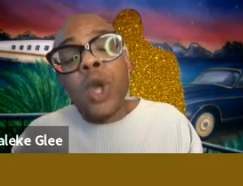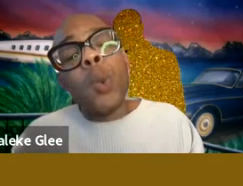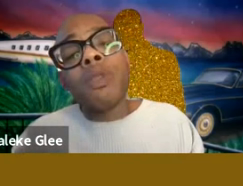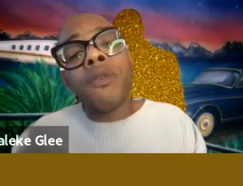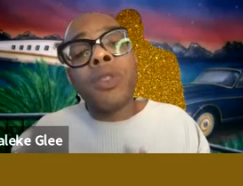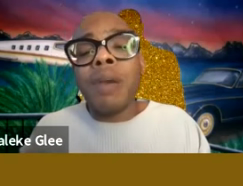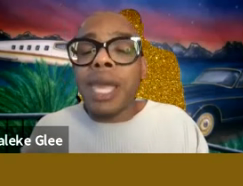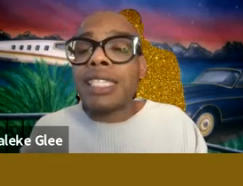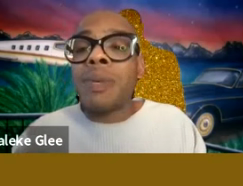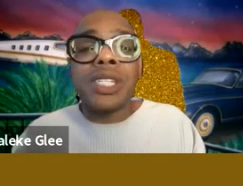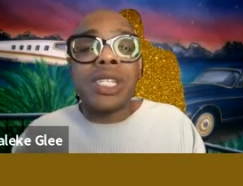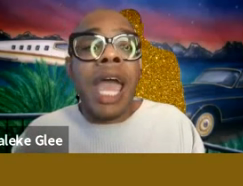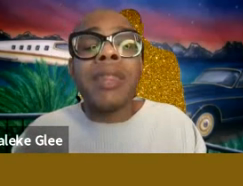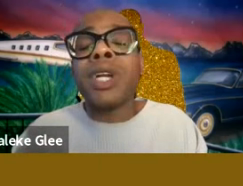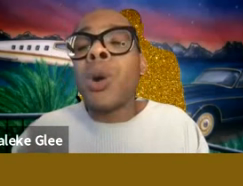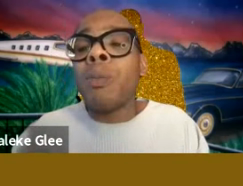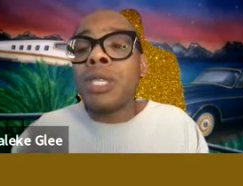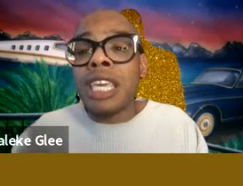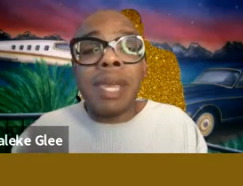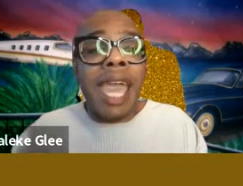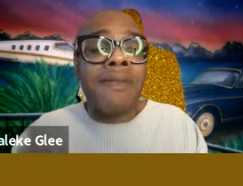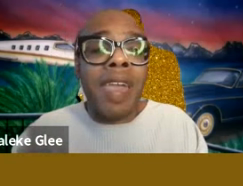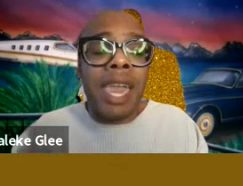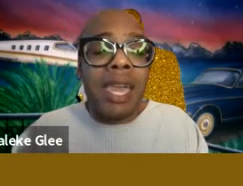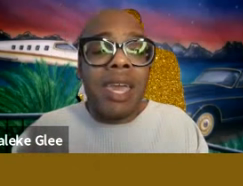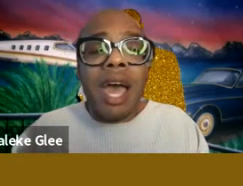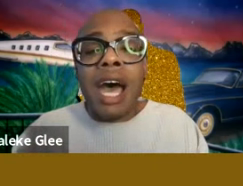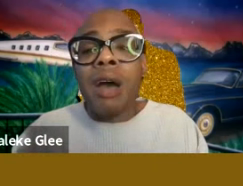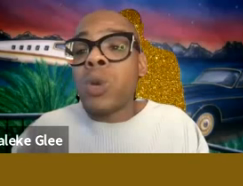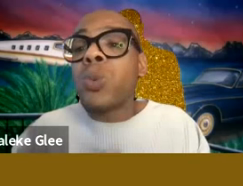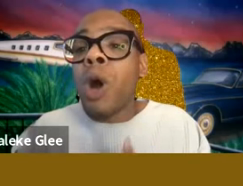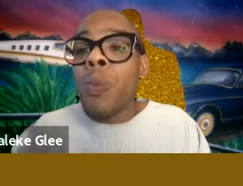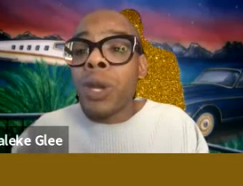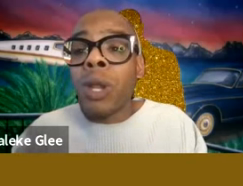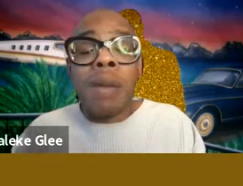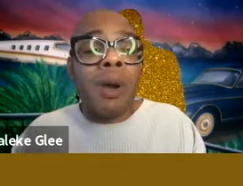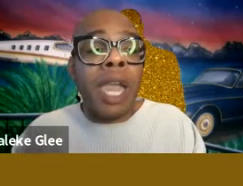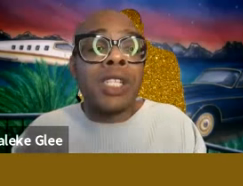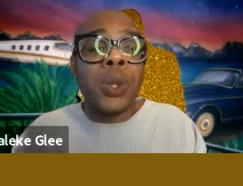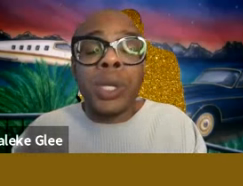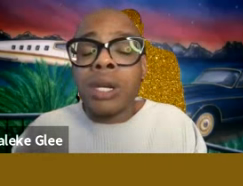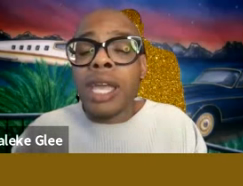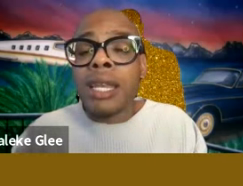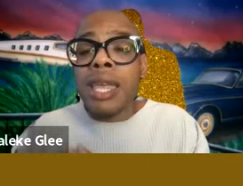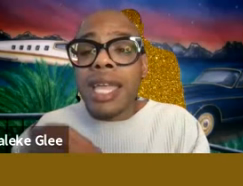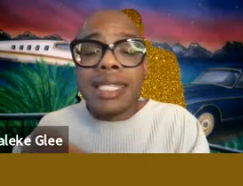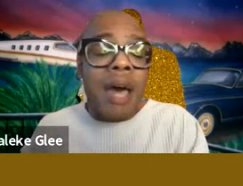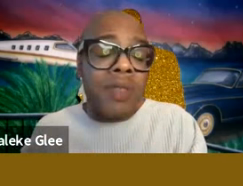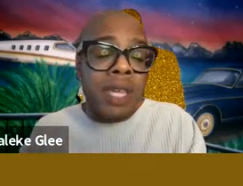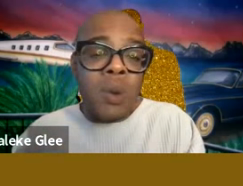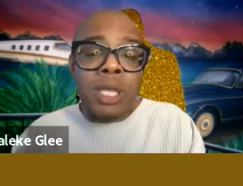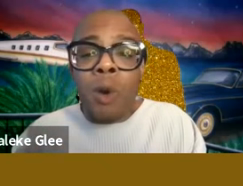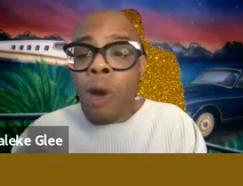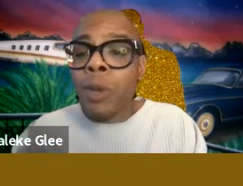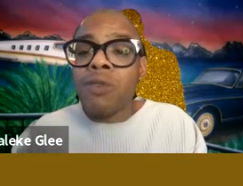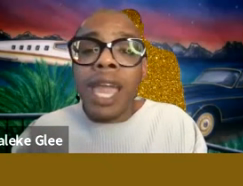continue with the forthcoming exhibition at the Go-Go Museum and Cafe, which will open on MLK Jr. in